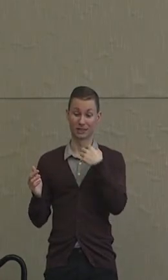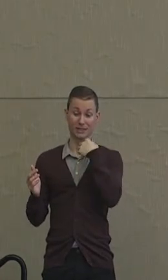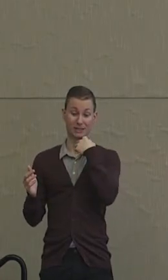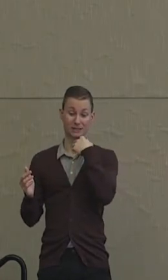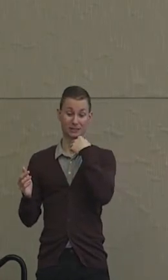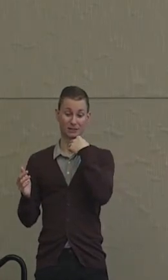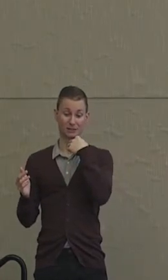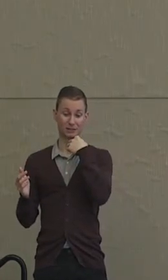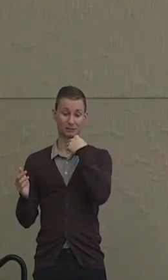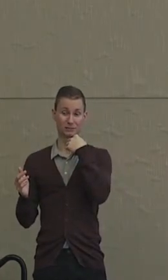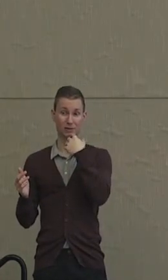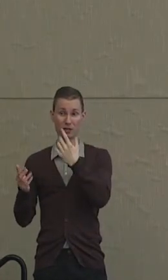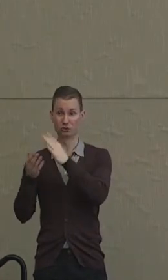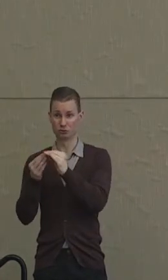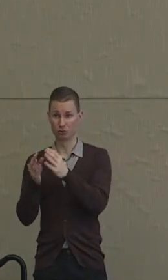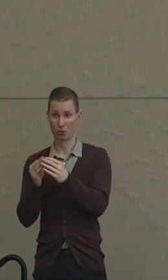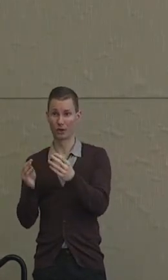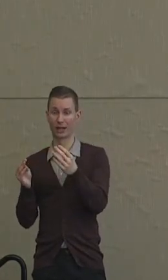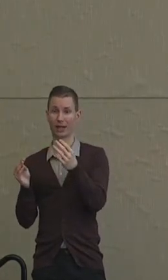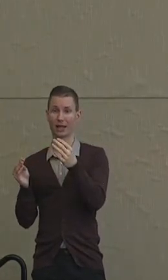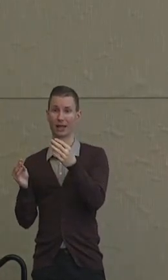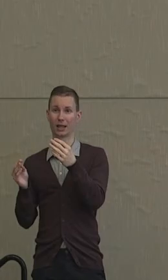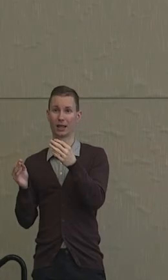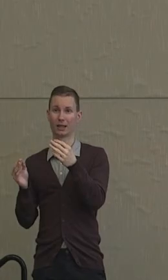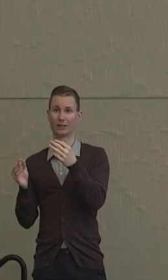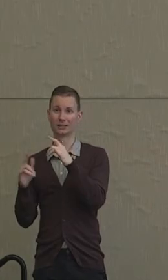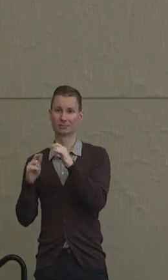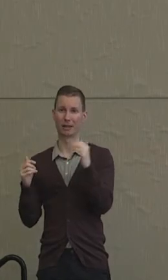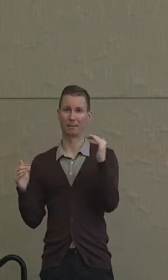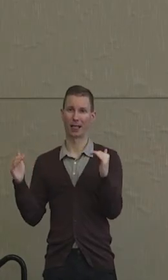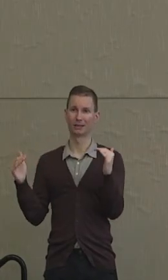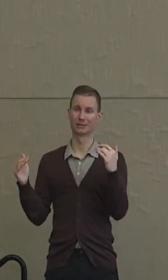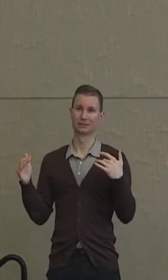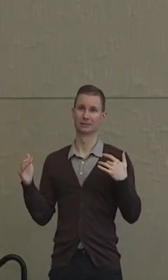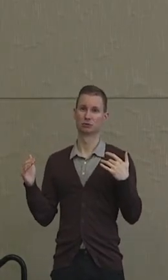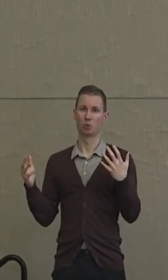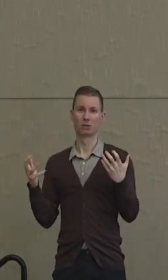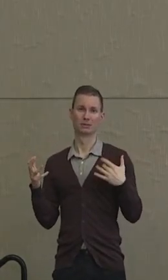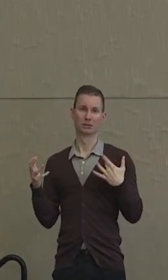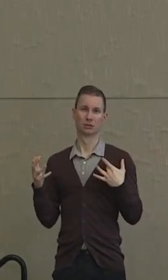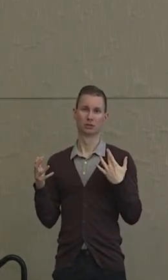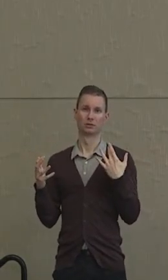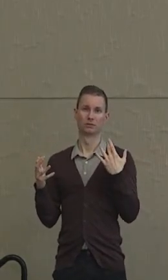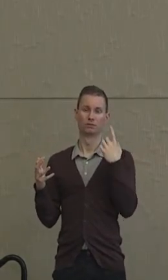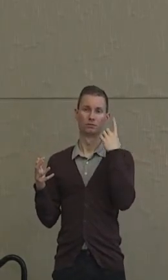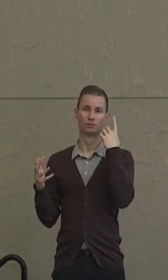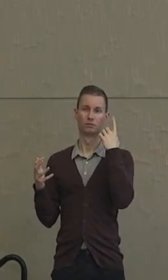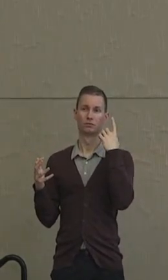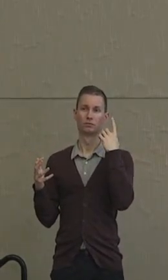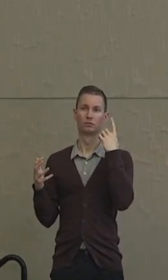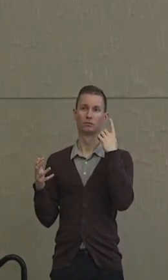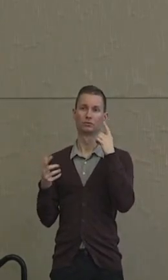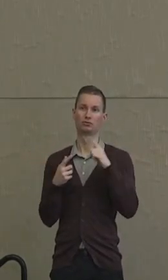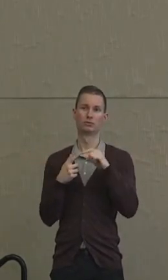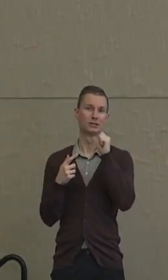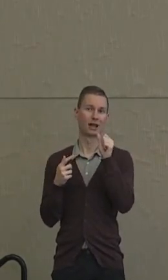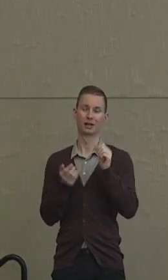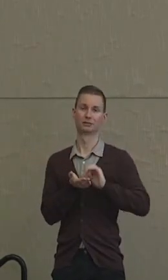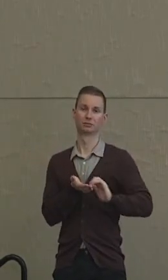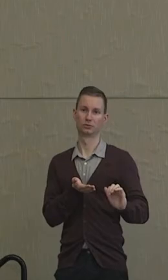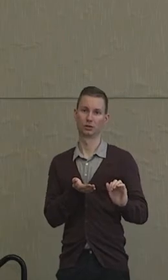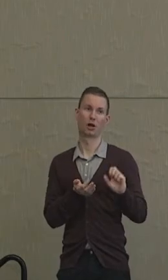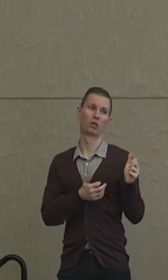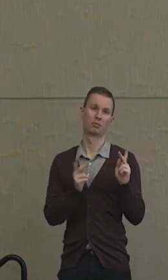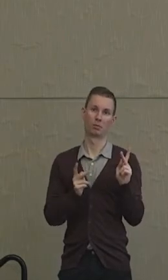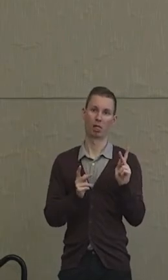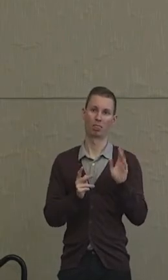of the story in one way with the sensitivity to not being exclusionary of